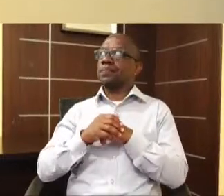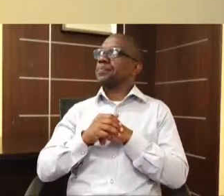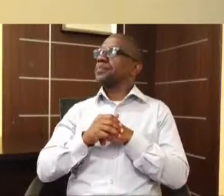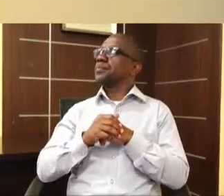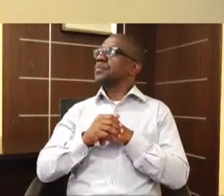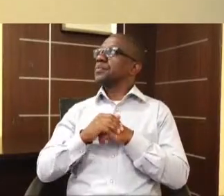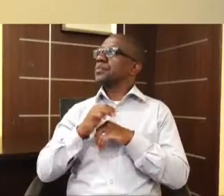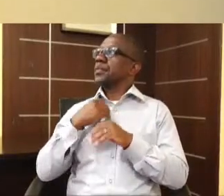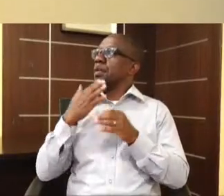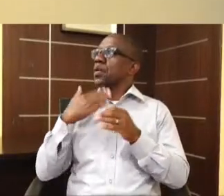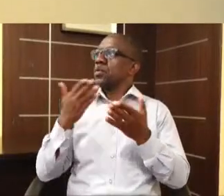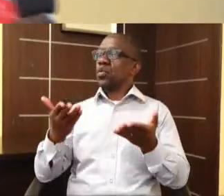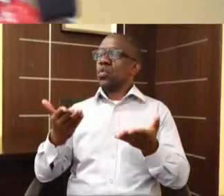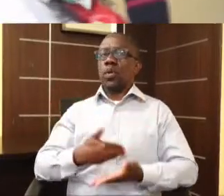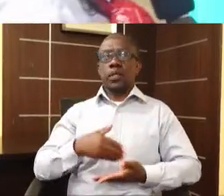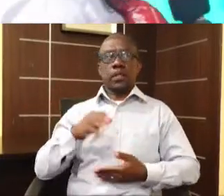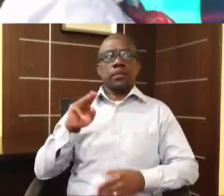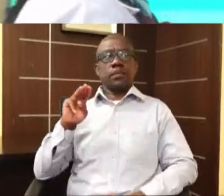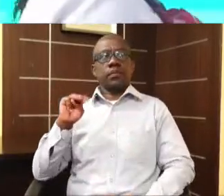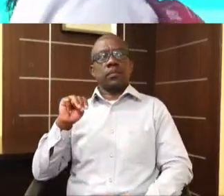welcome Margaret.